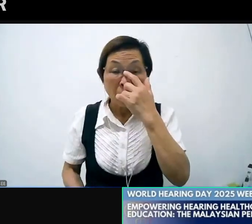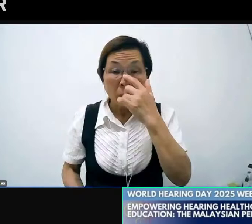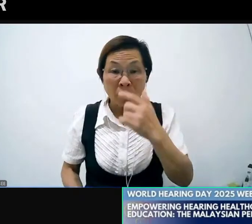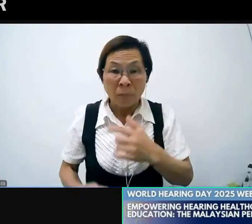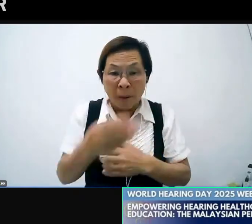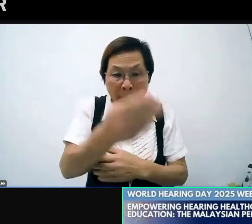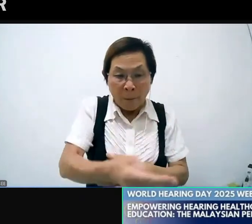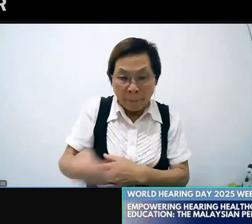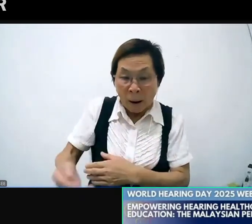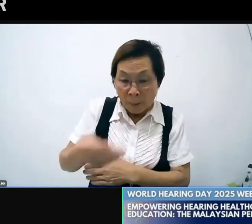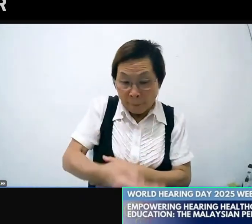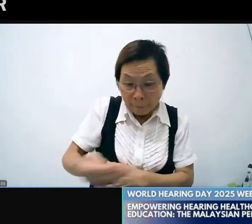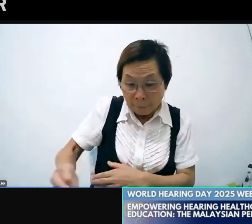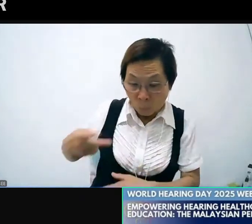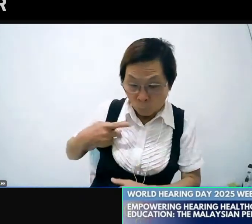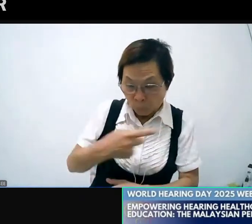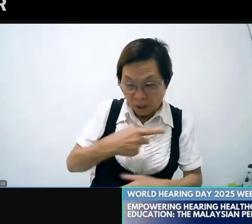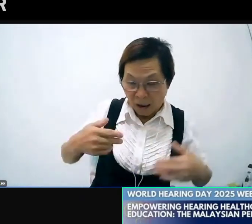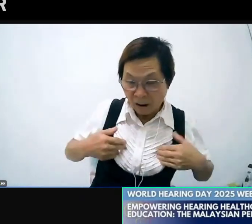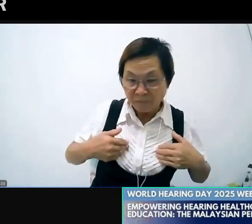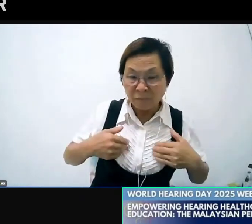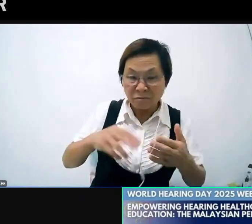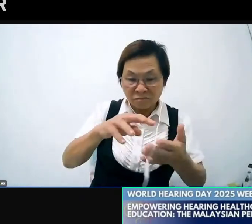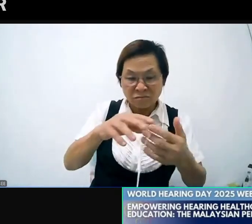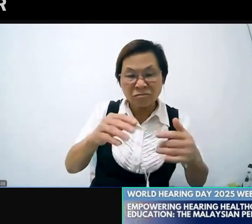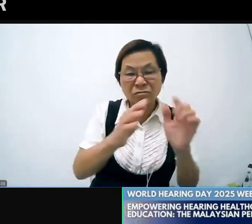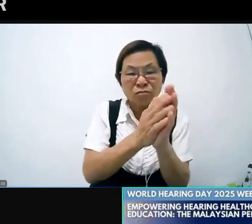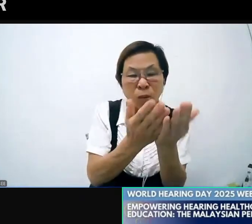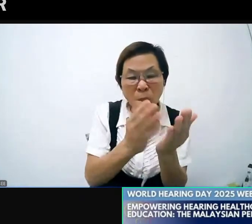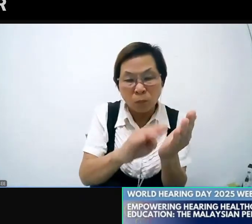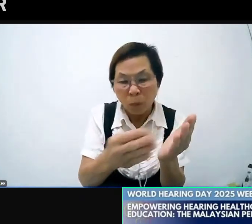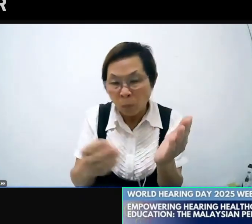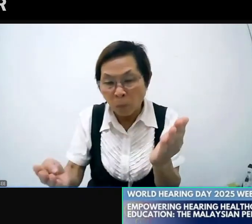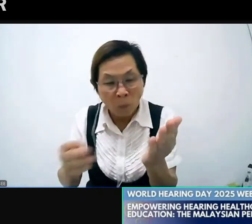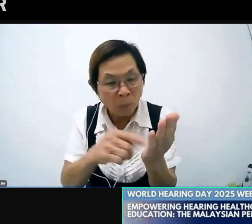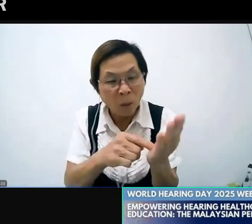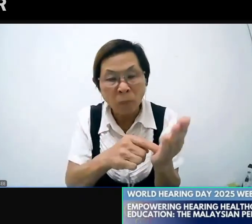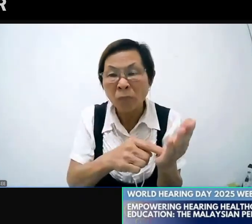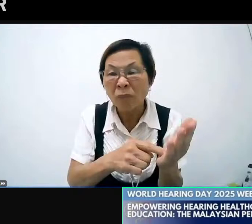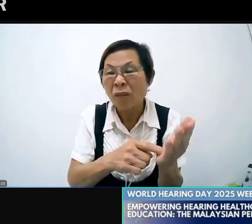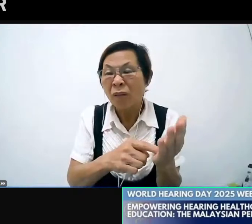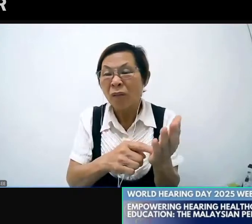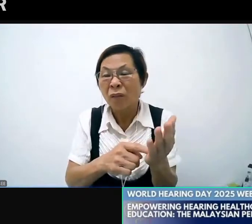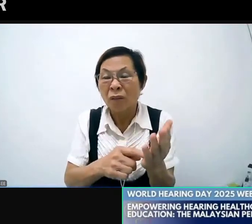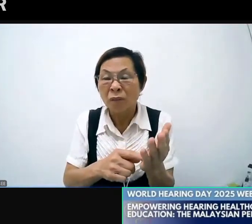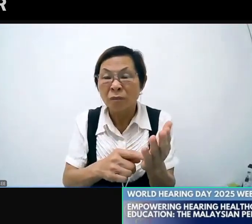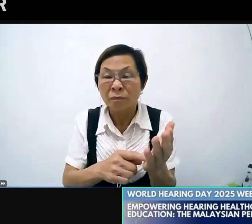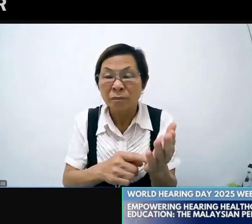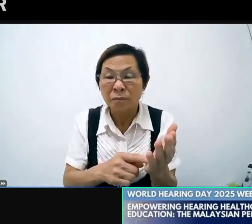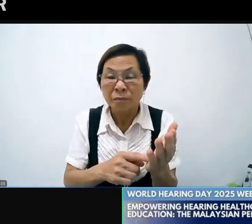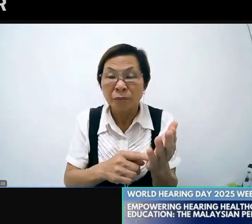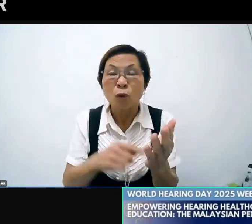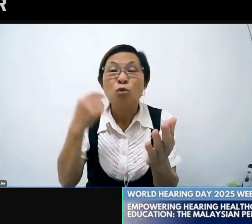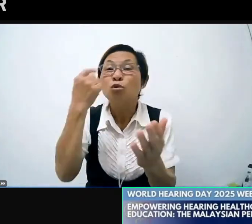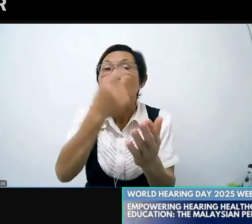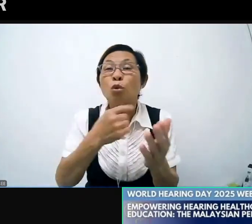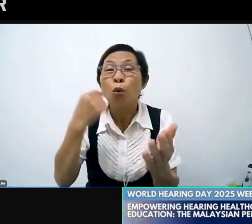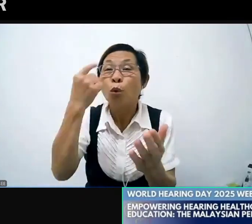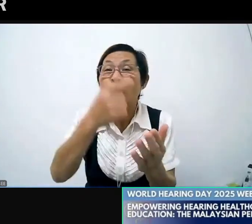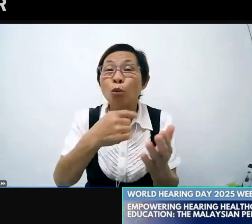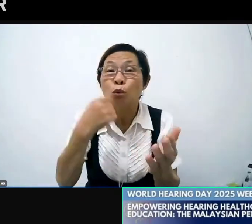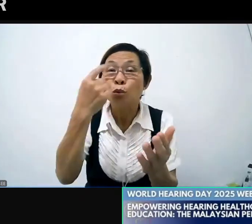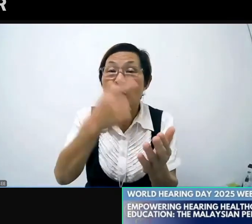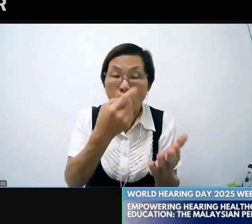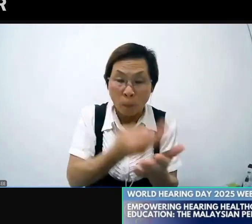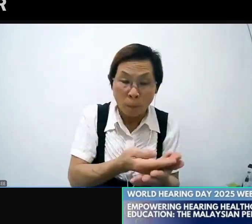materials that we've got is hearing aid manuals. Not all can access the hearing aid manual. Only for those who